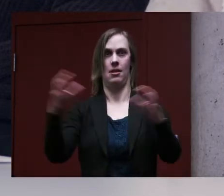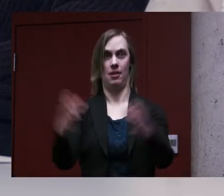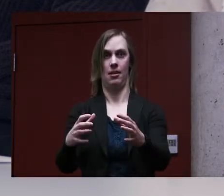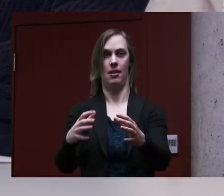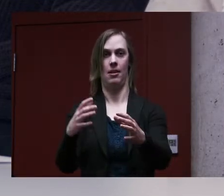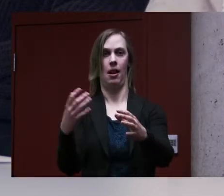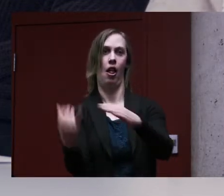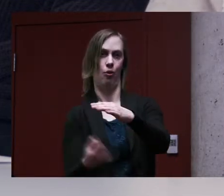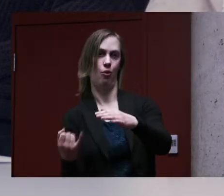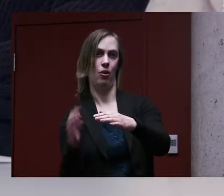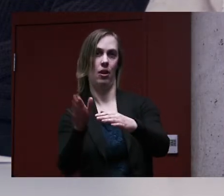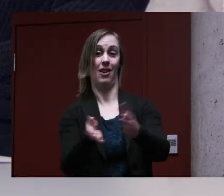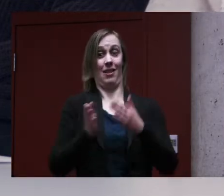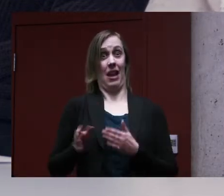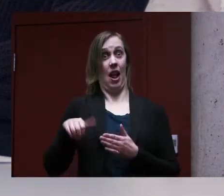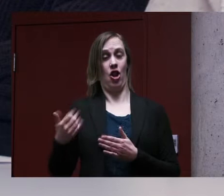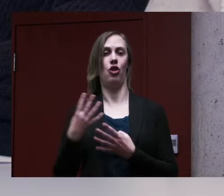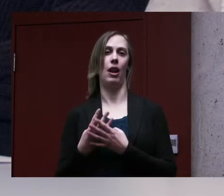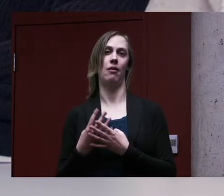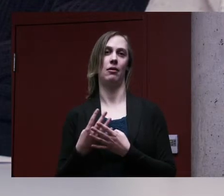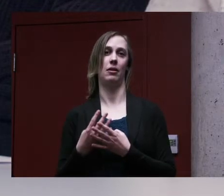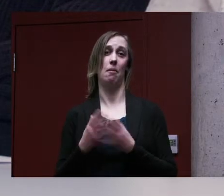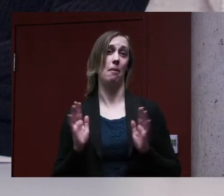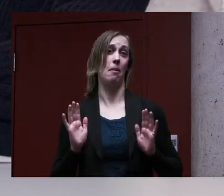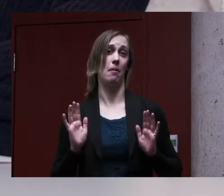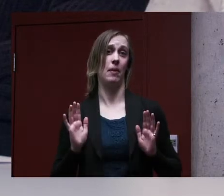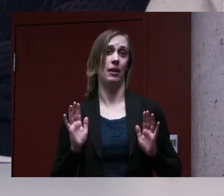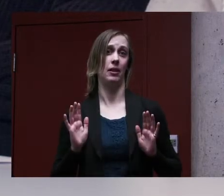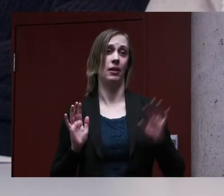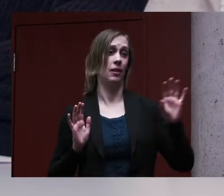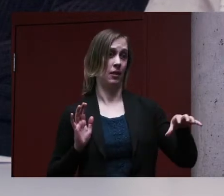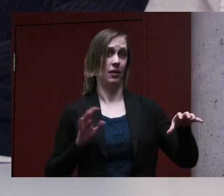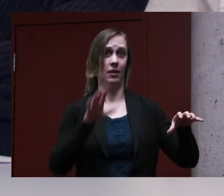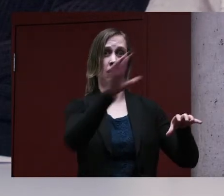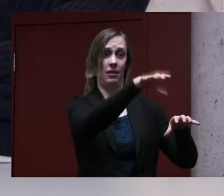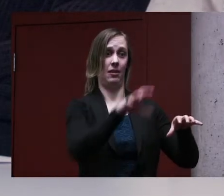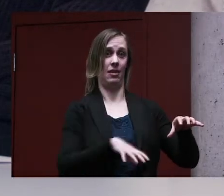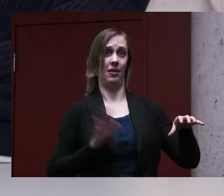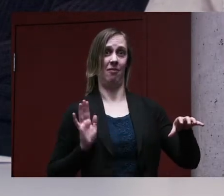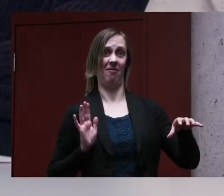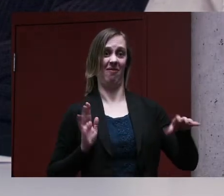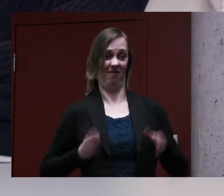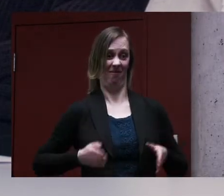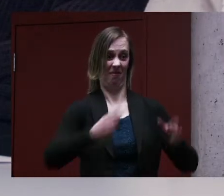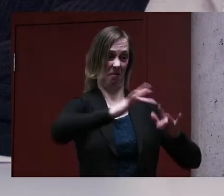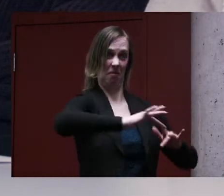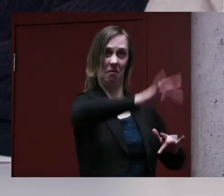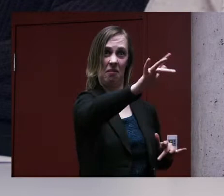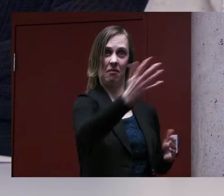and a jail. So that's their neighbor. Some would say not too